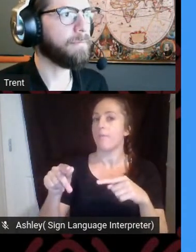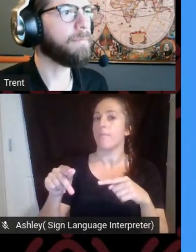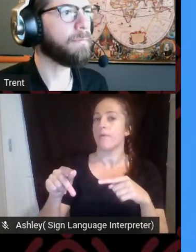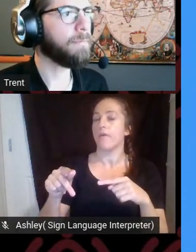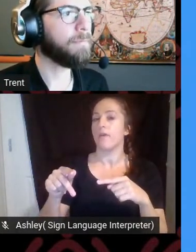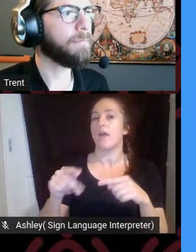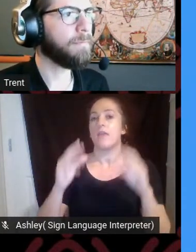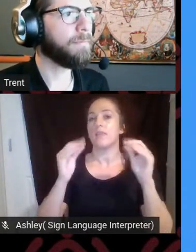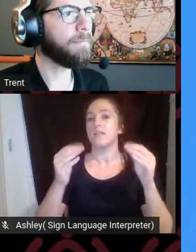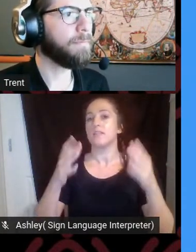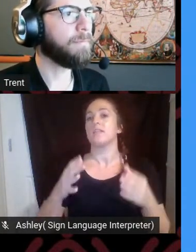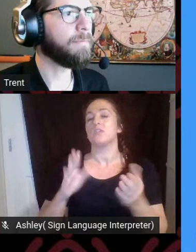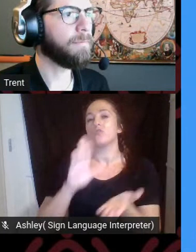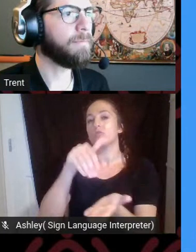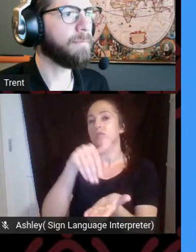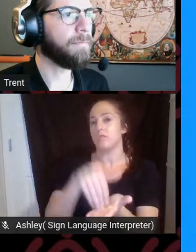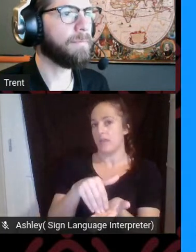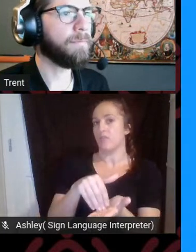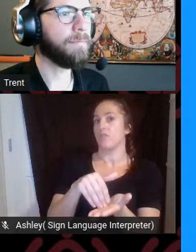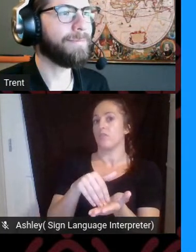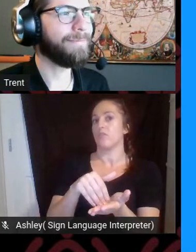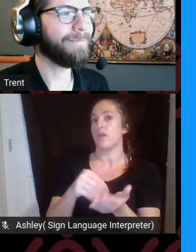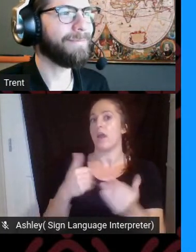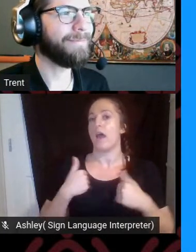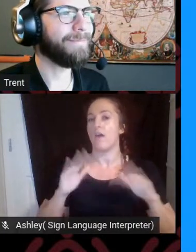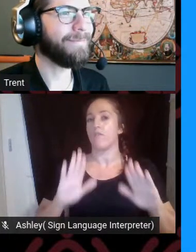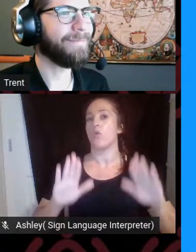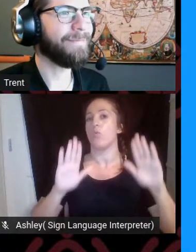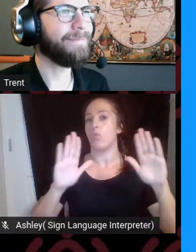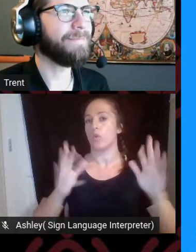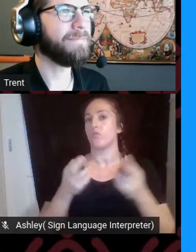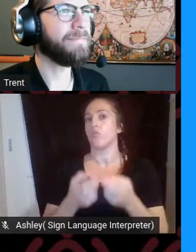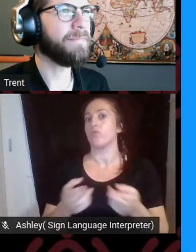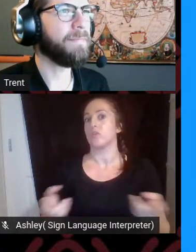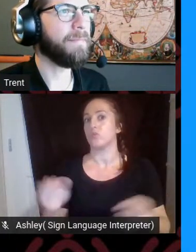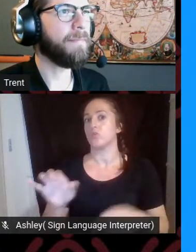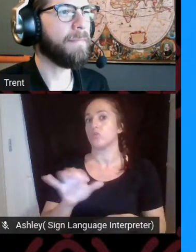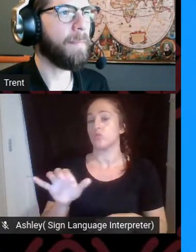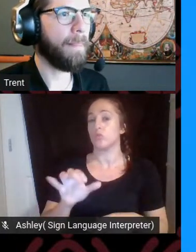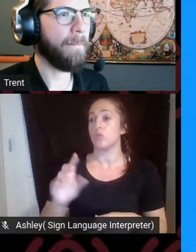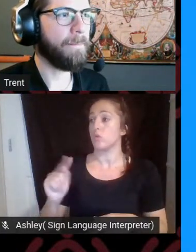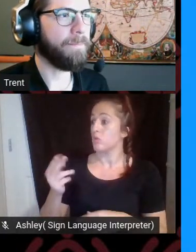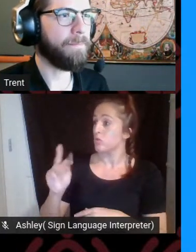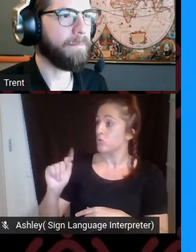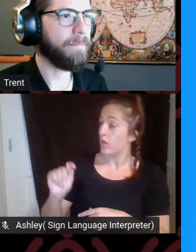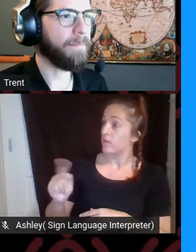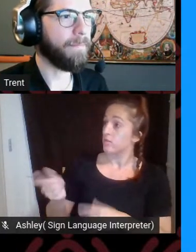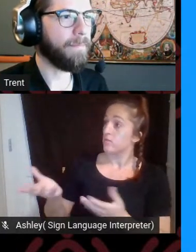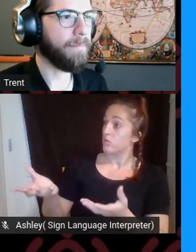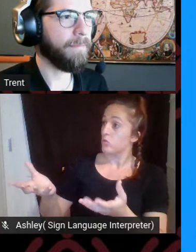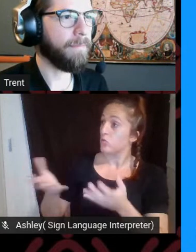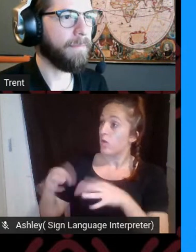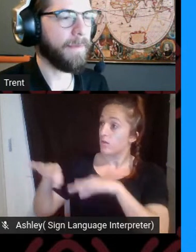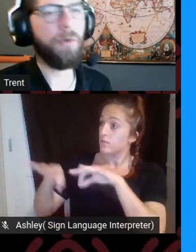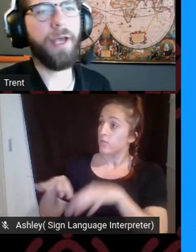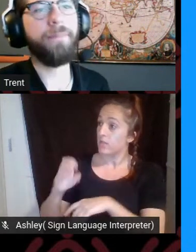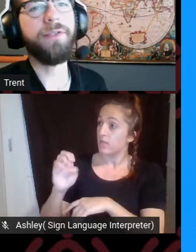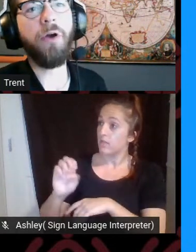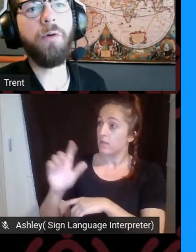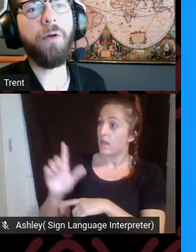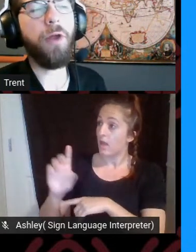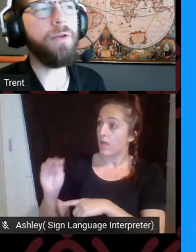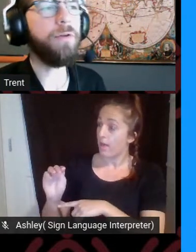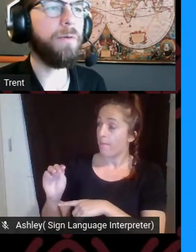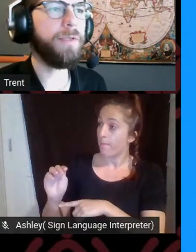Teacher Center, which has great resources. Trent, you want to give them the lowdown on ELM?